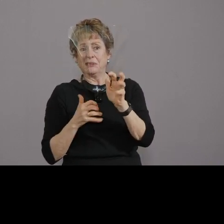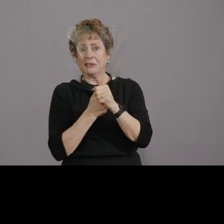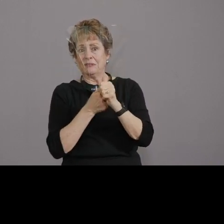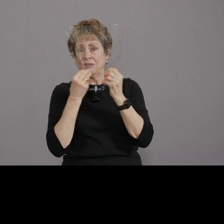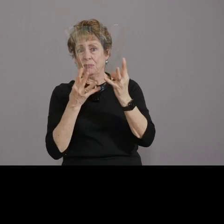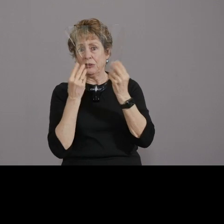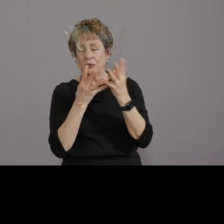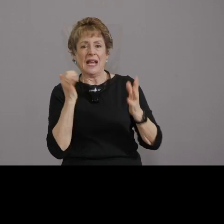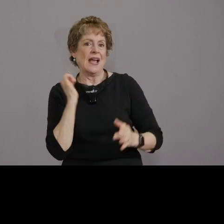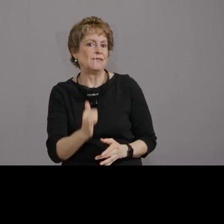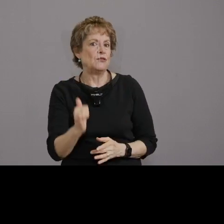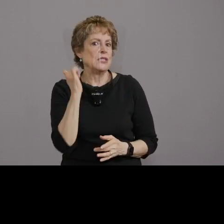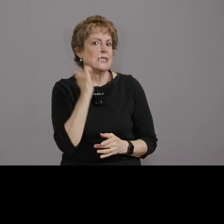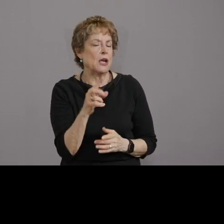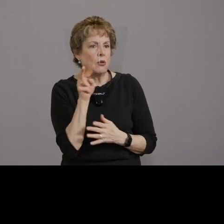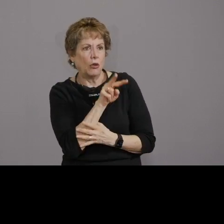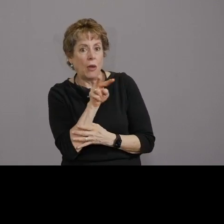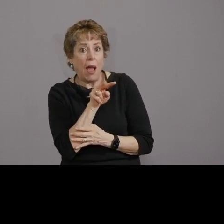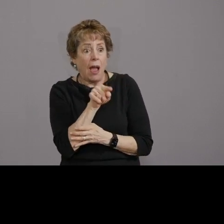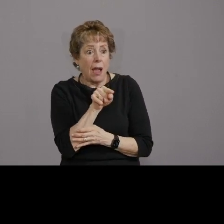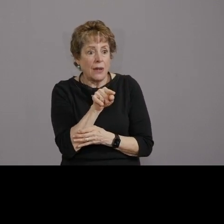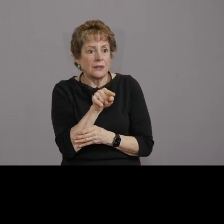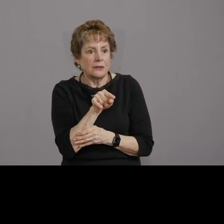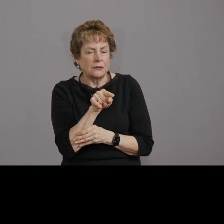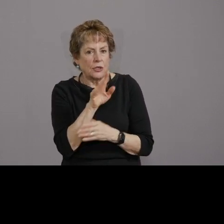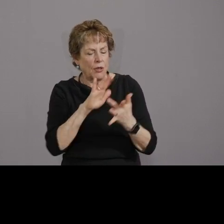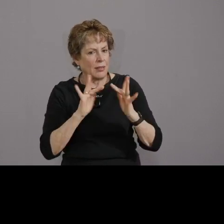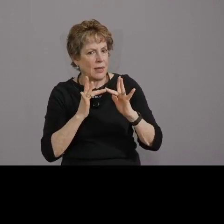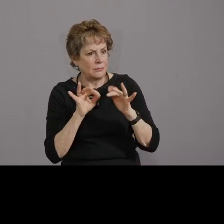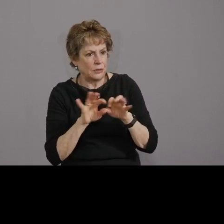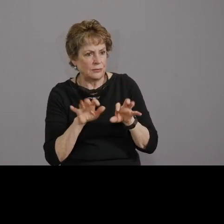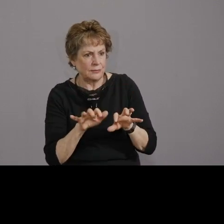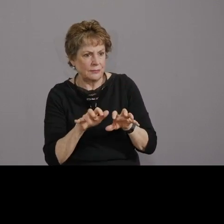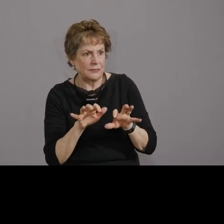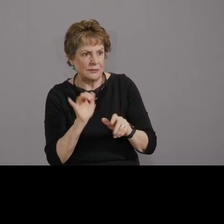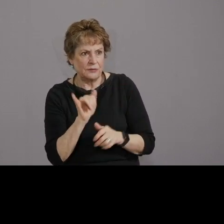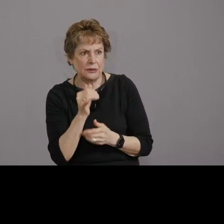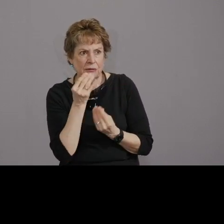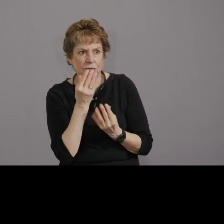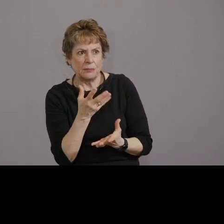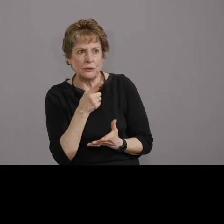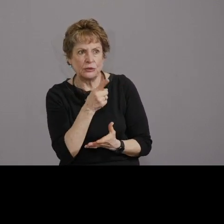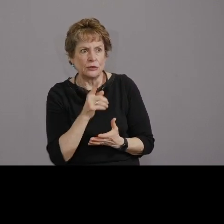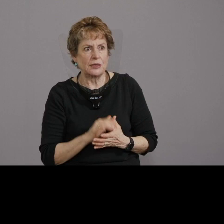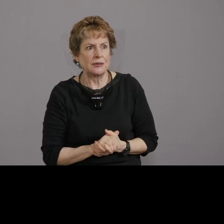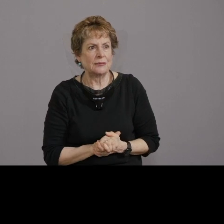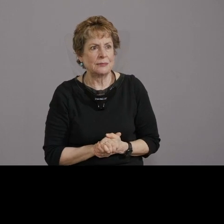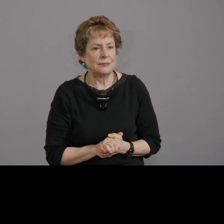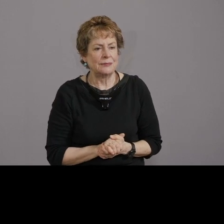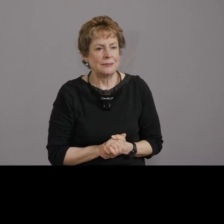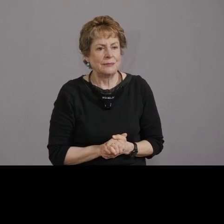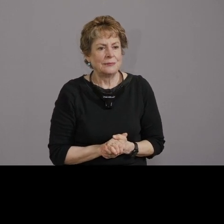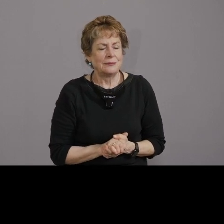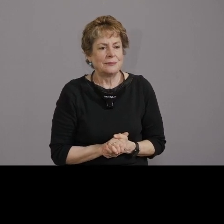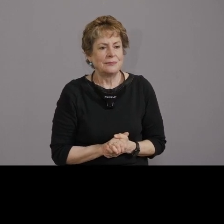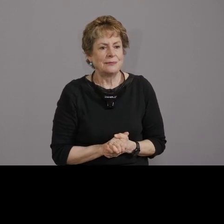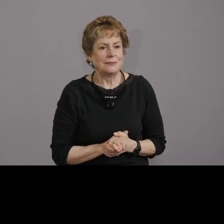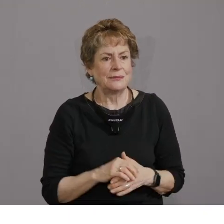azhealth.gov/findvaccine. As of today, over 232,000 doses of vaccine have been administered